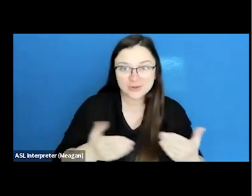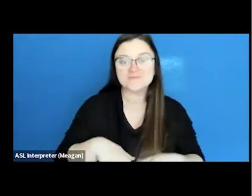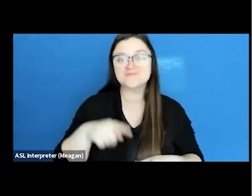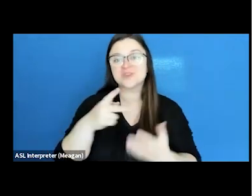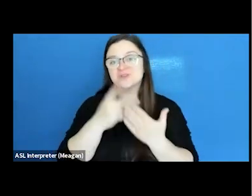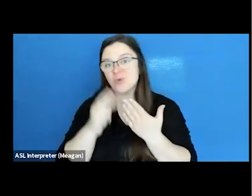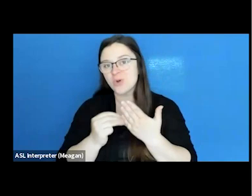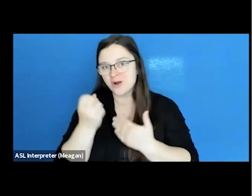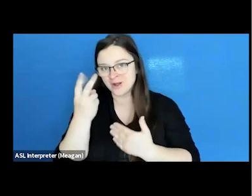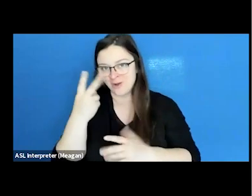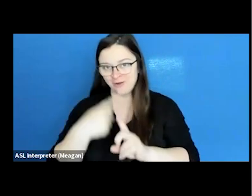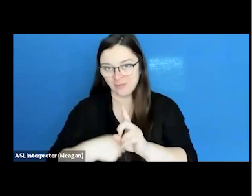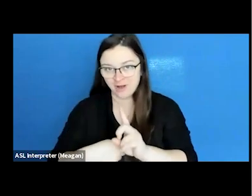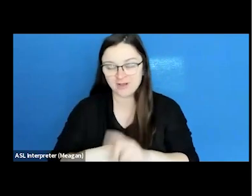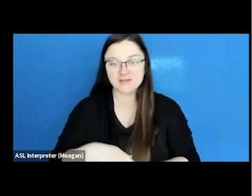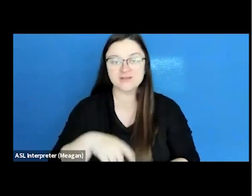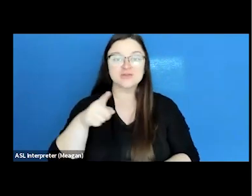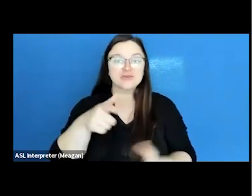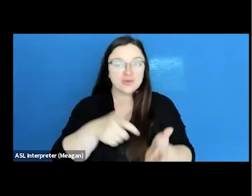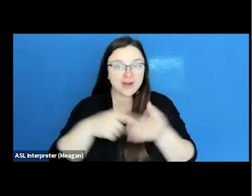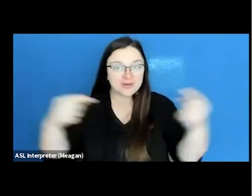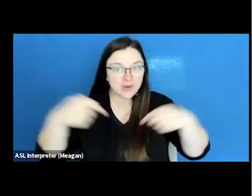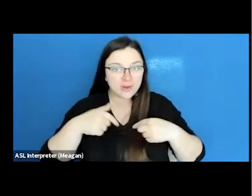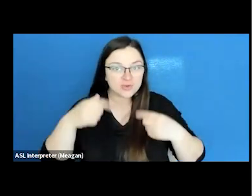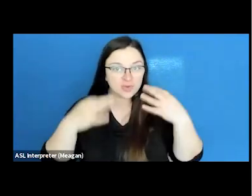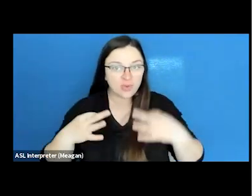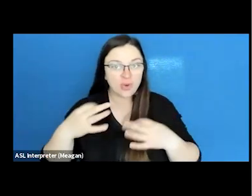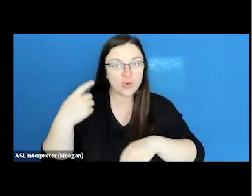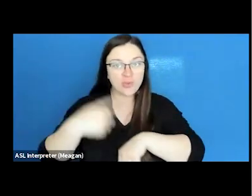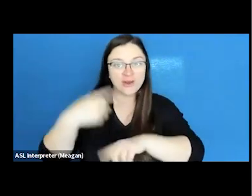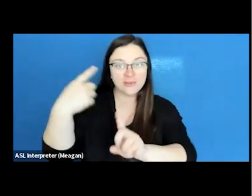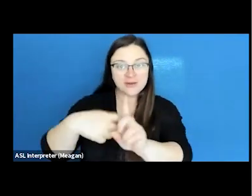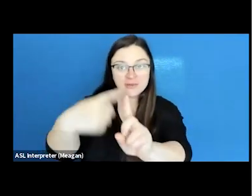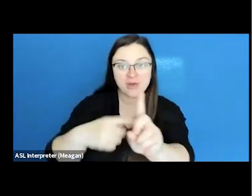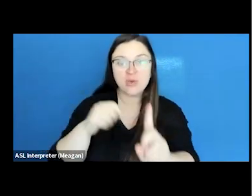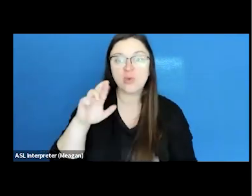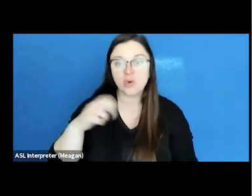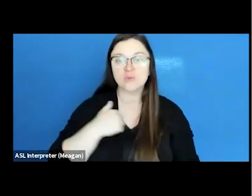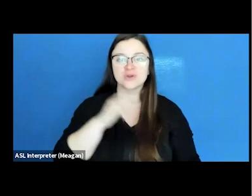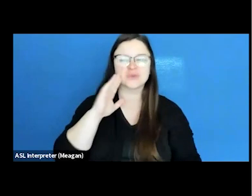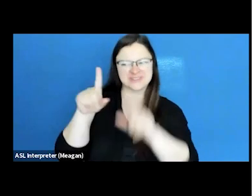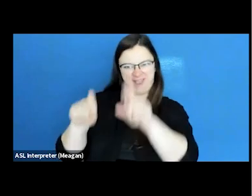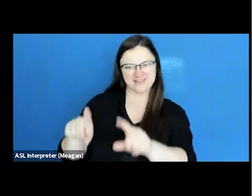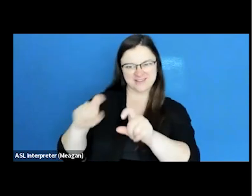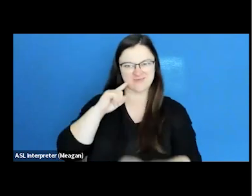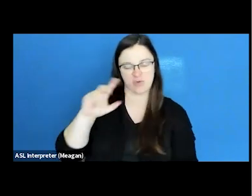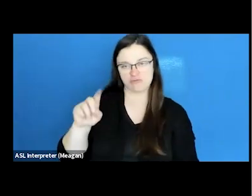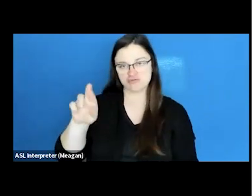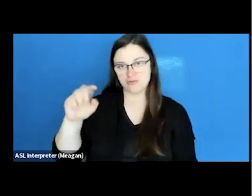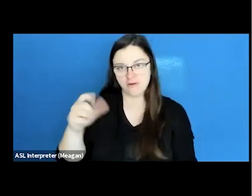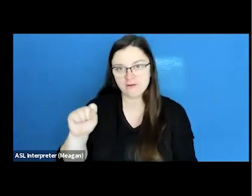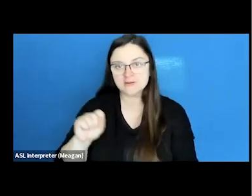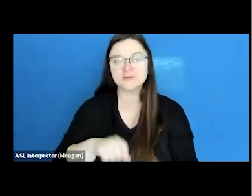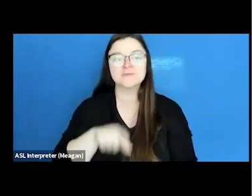months long. You will be required to come to court once a month where you will be drug tested. You will be required